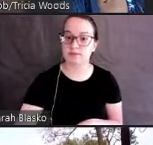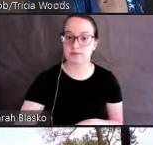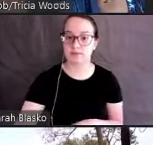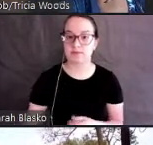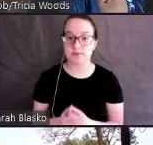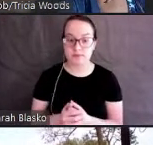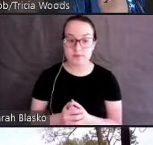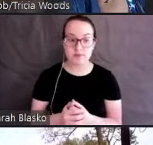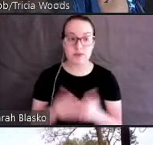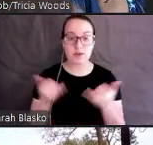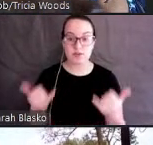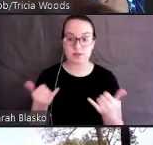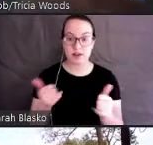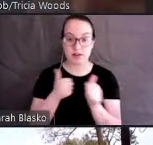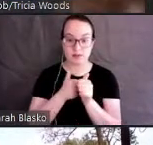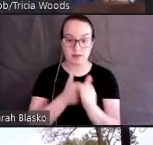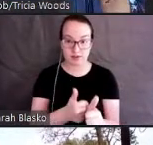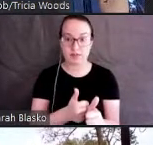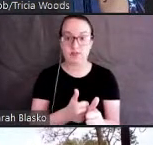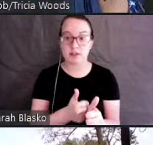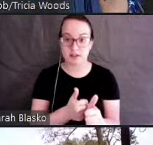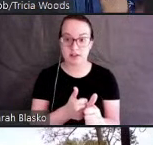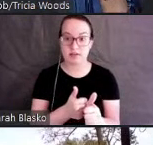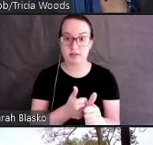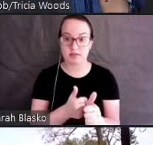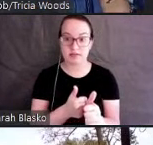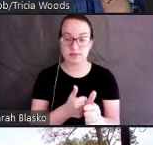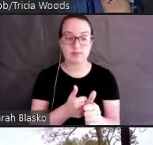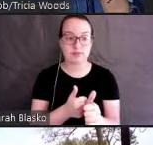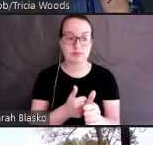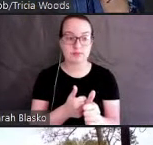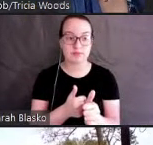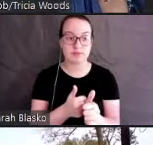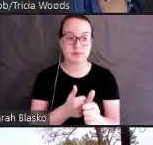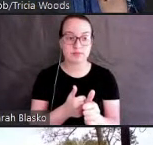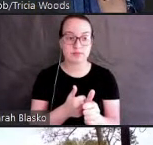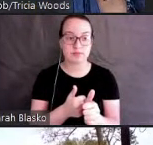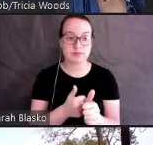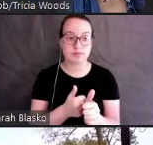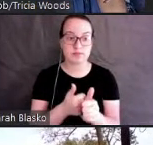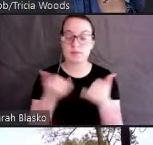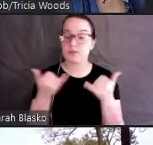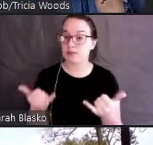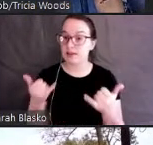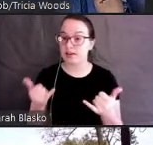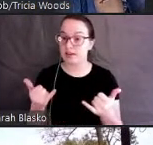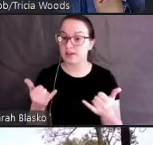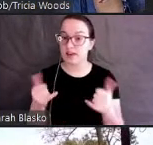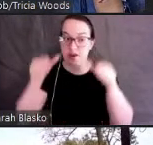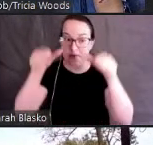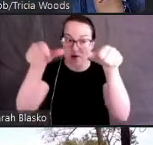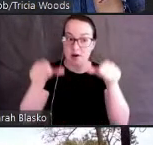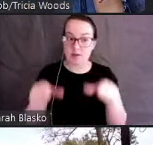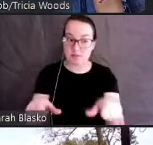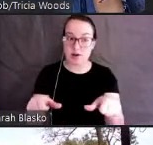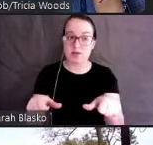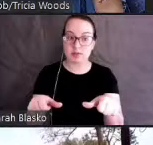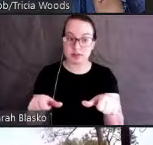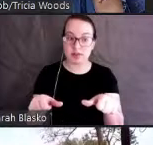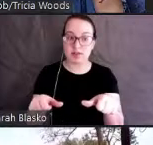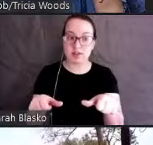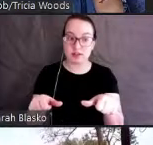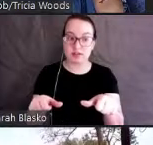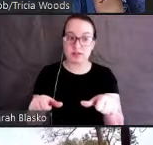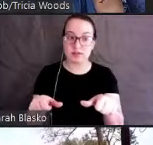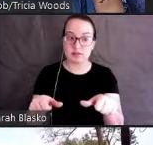follow. So the revised bylaws, they are currently posted for our members to review in the membership portal of the Gateway City